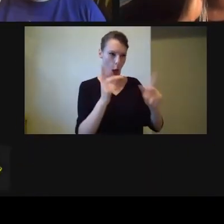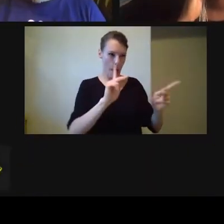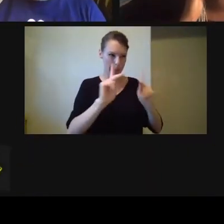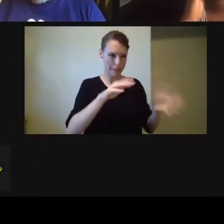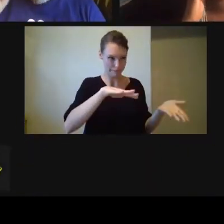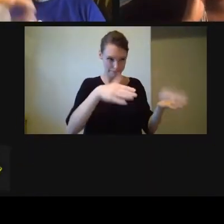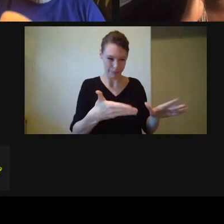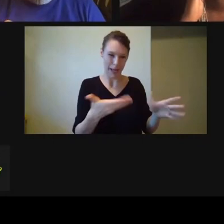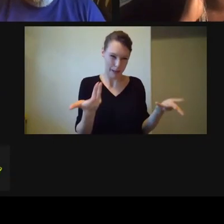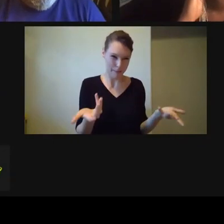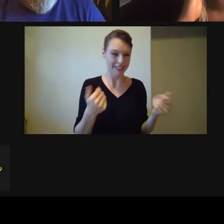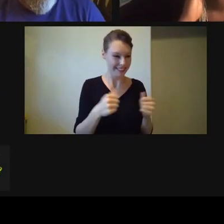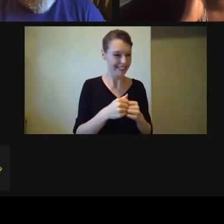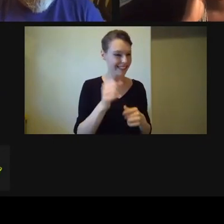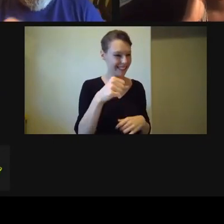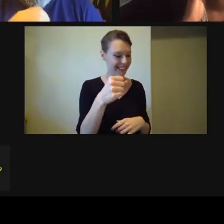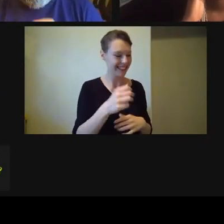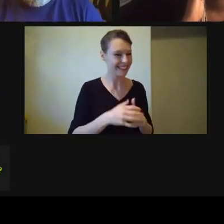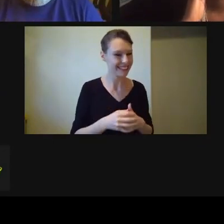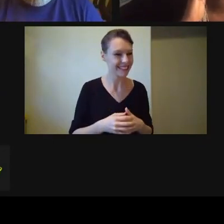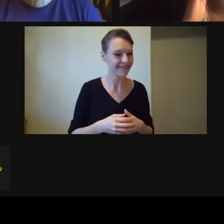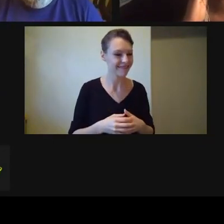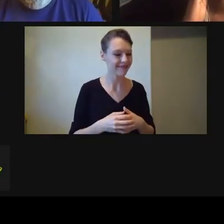no. Crossed.